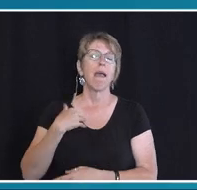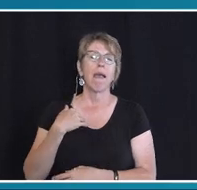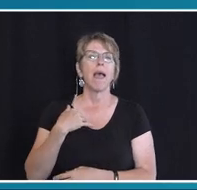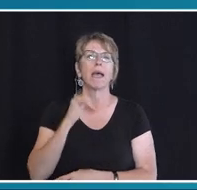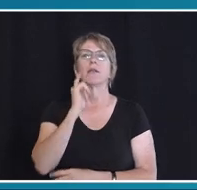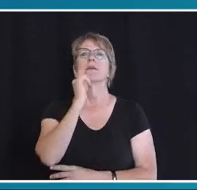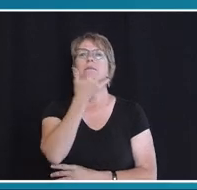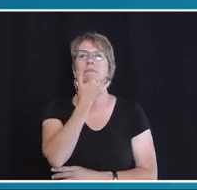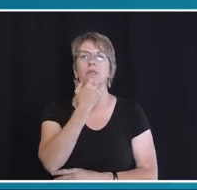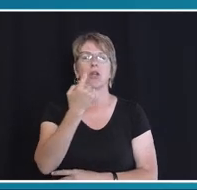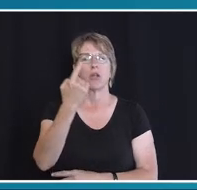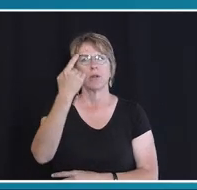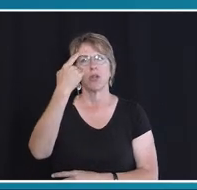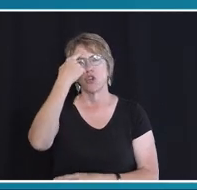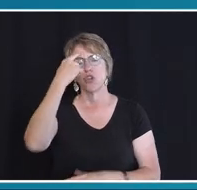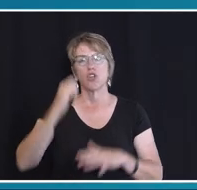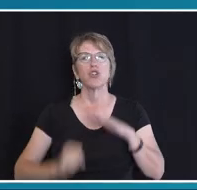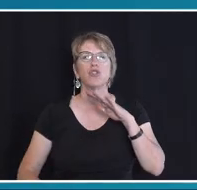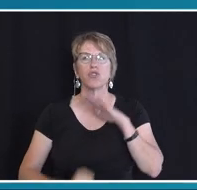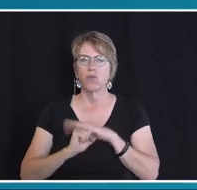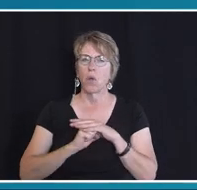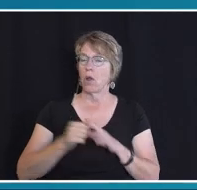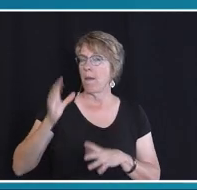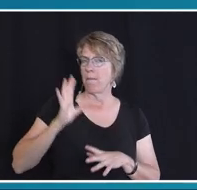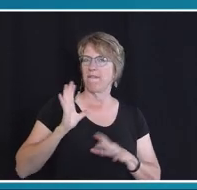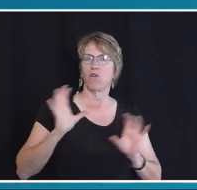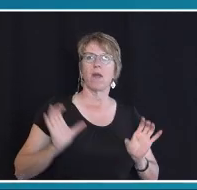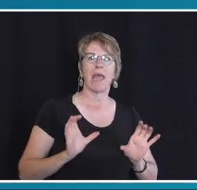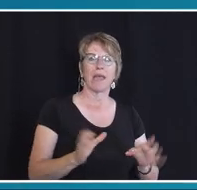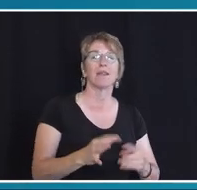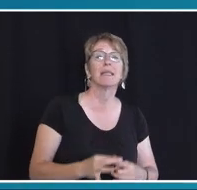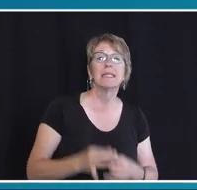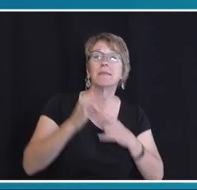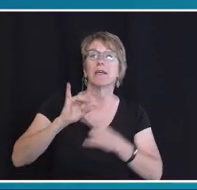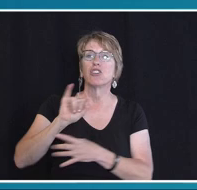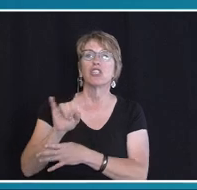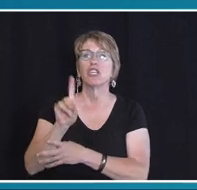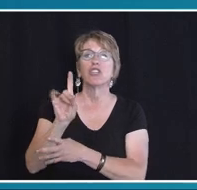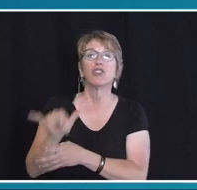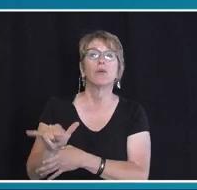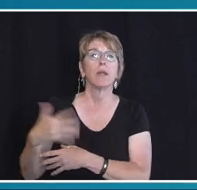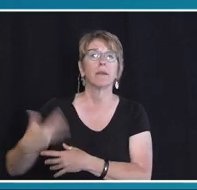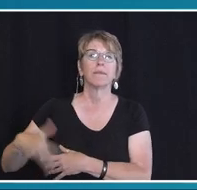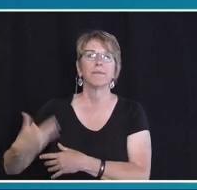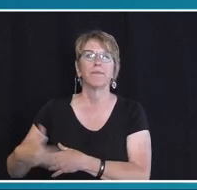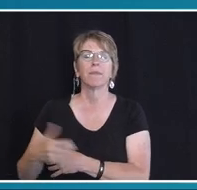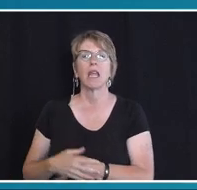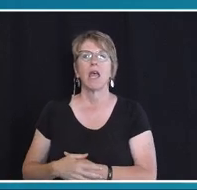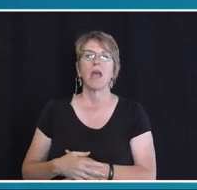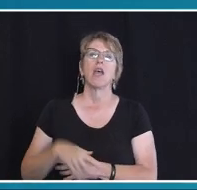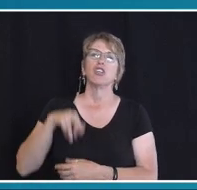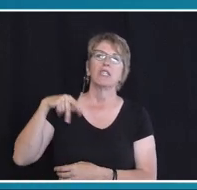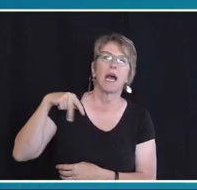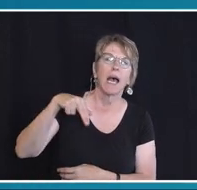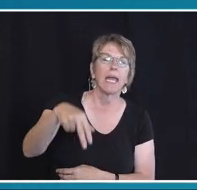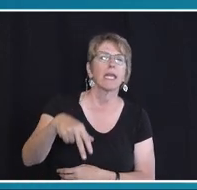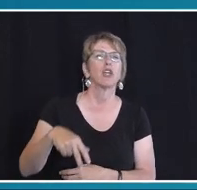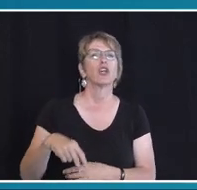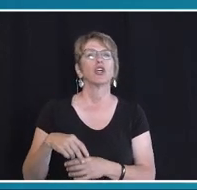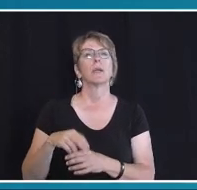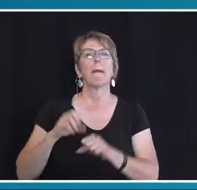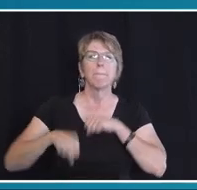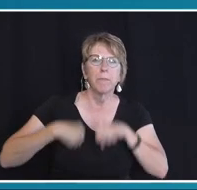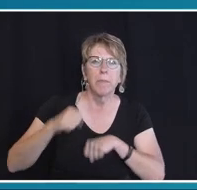her stroke. We were always real active, especially Judy was extremely active as a hiker, biker,